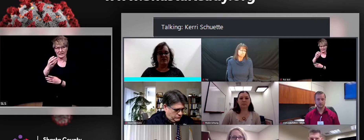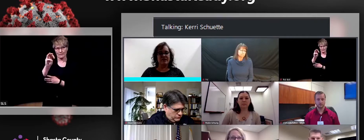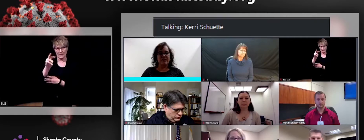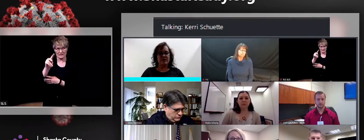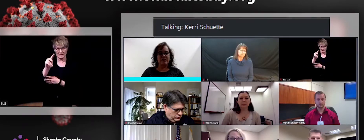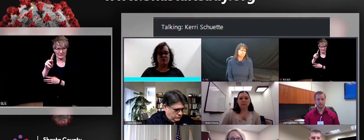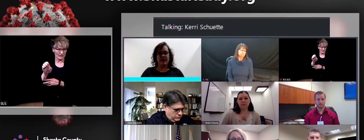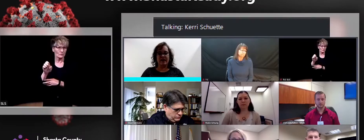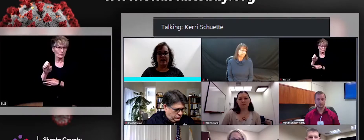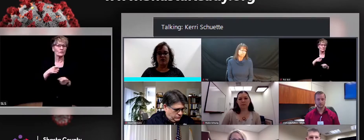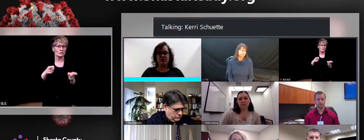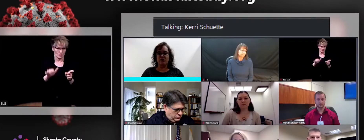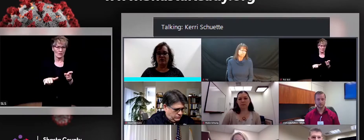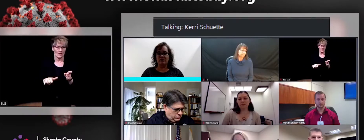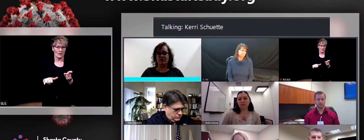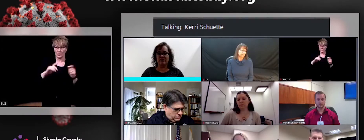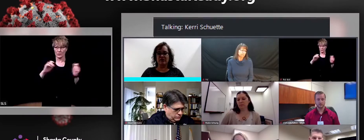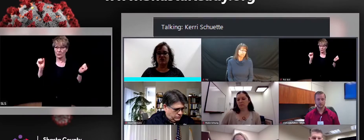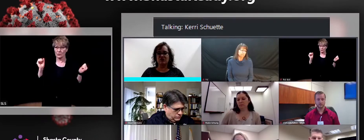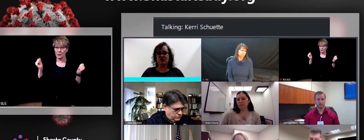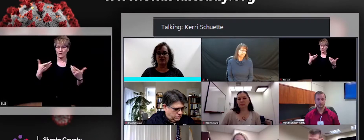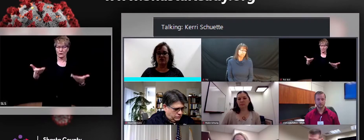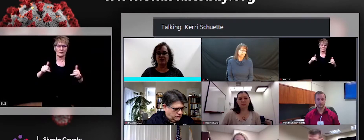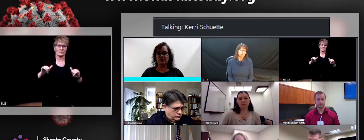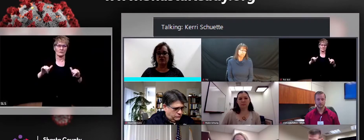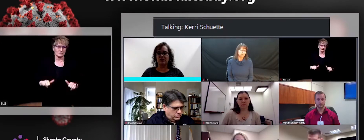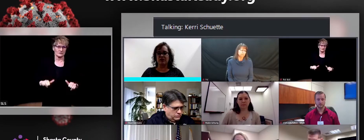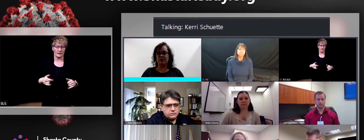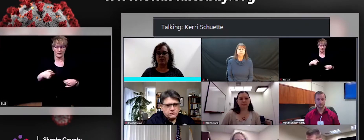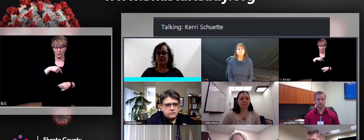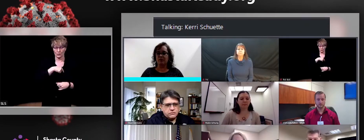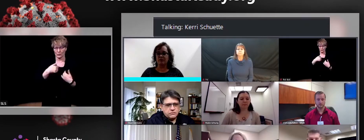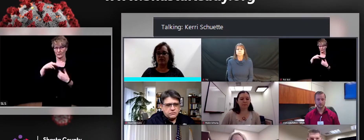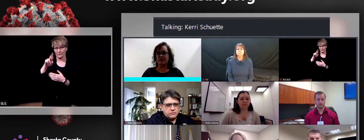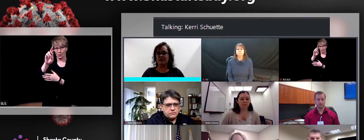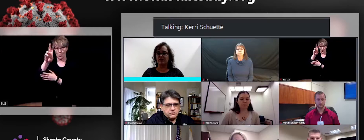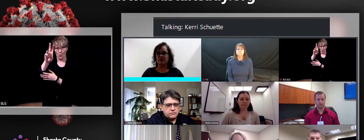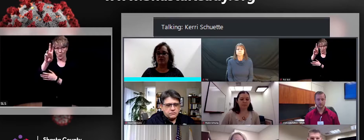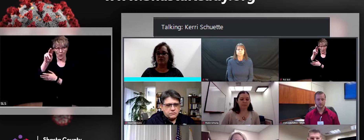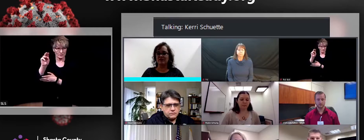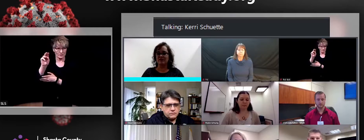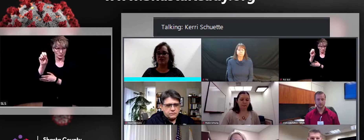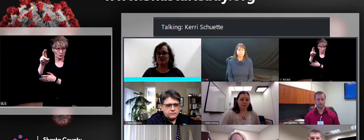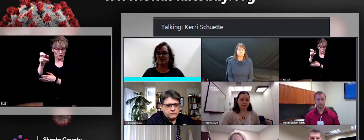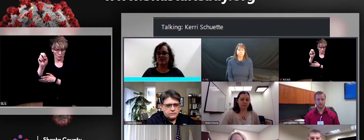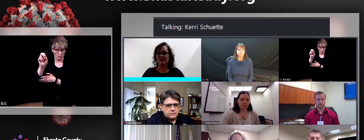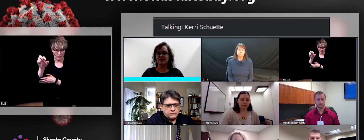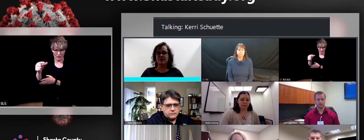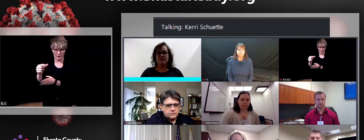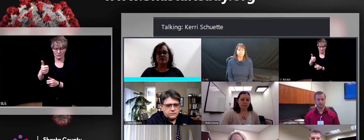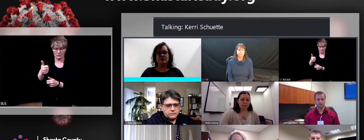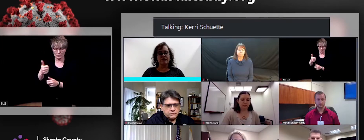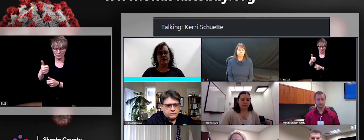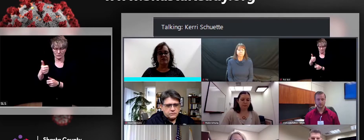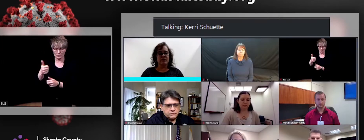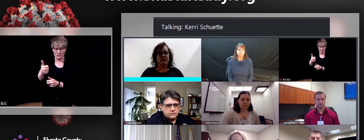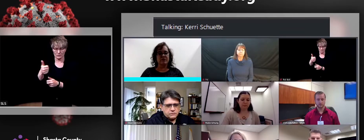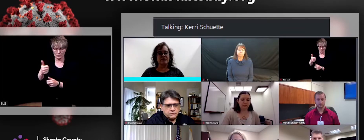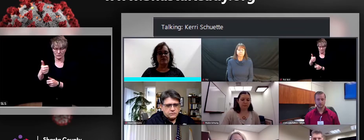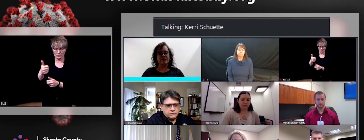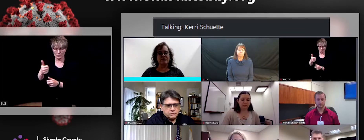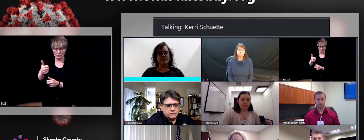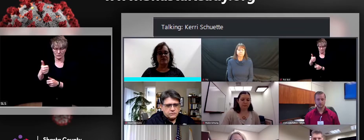COVID. With us today, we have Robin Schurig. She's the director of the Public Health Branch of the Health and Human Services Agency. Dr.